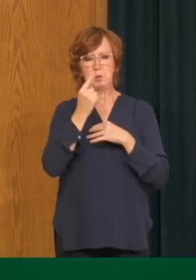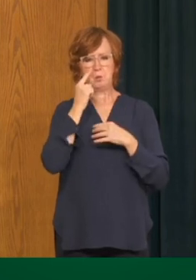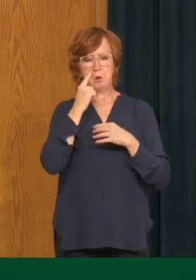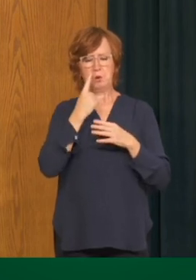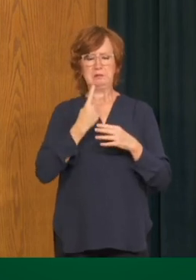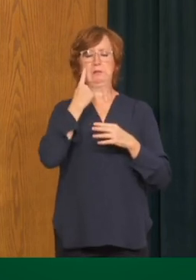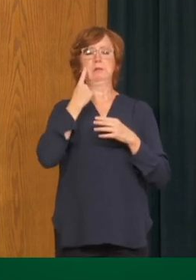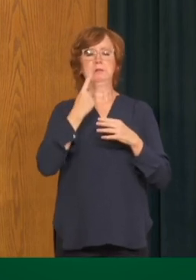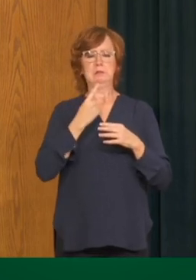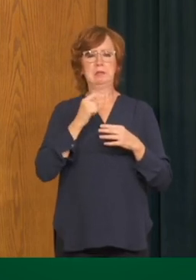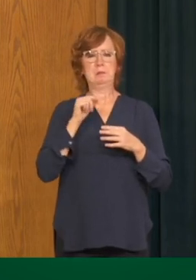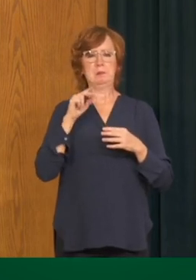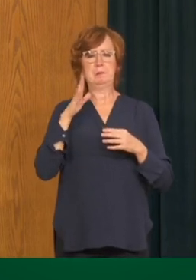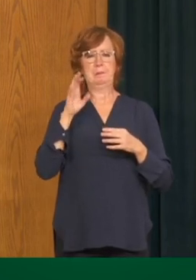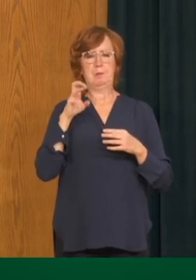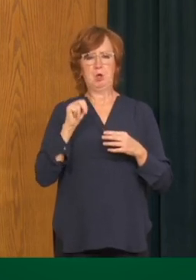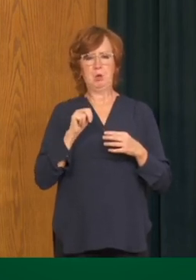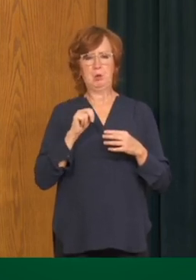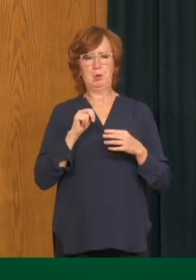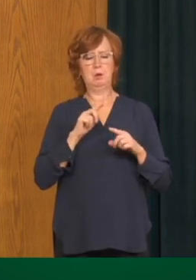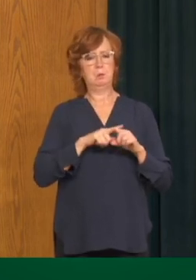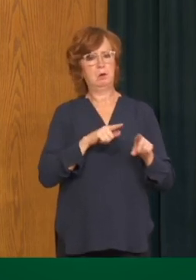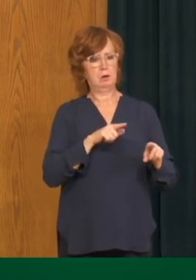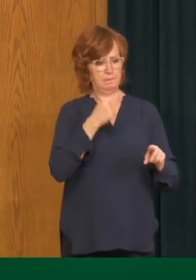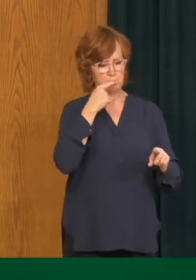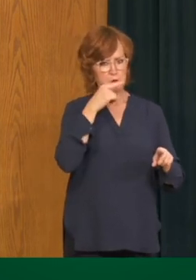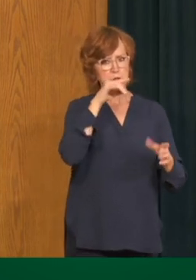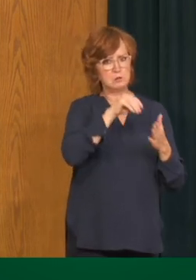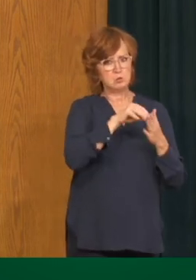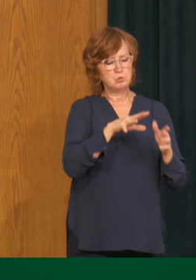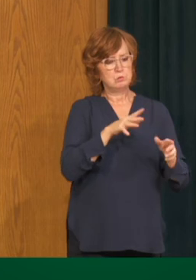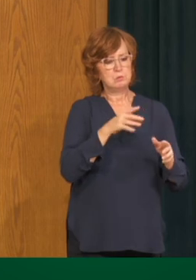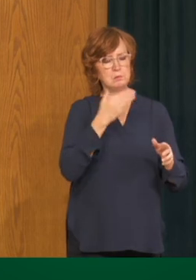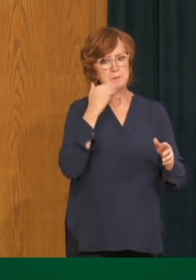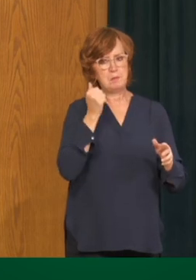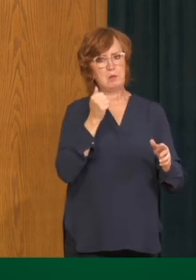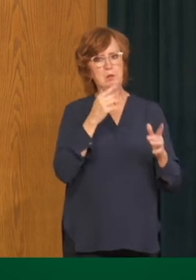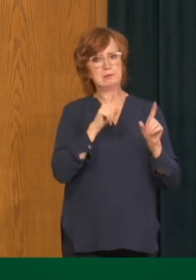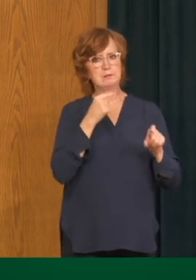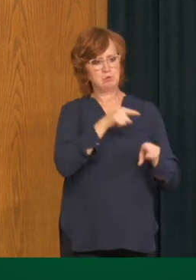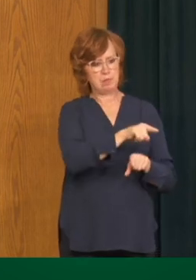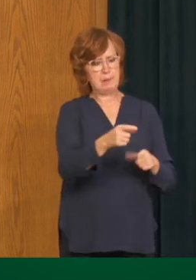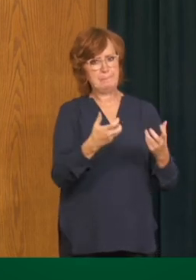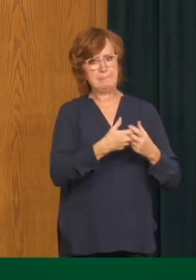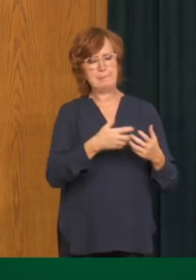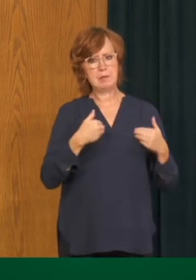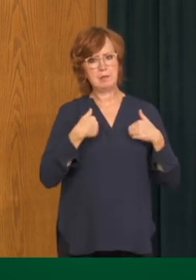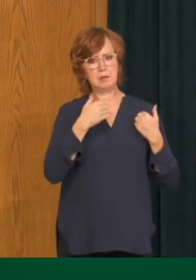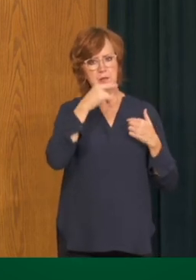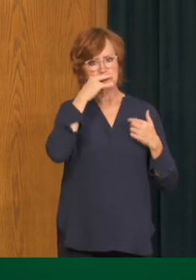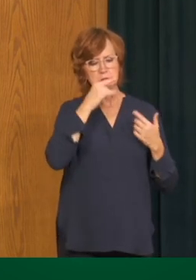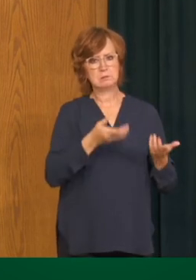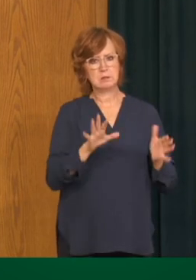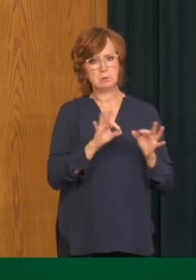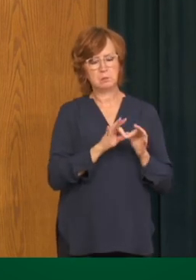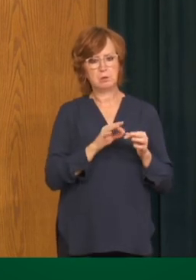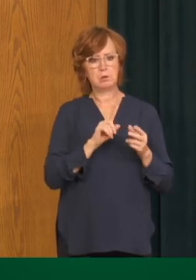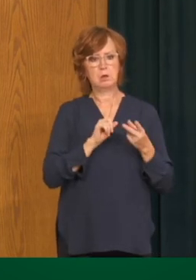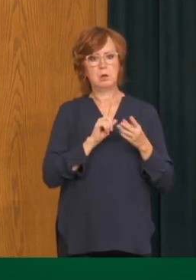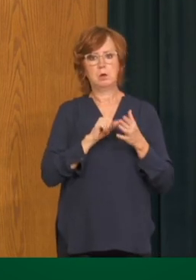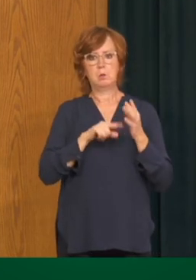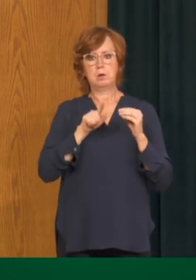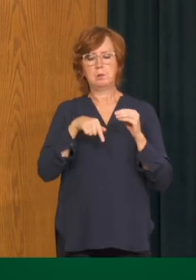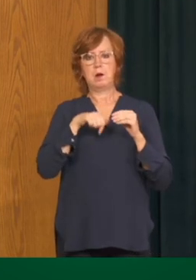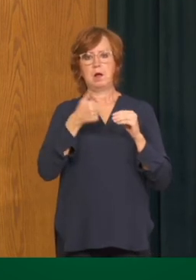particular, students that are of younger age, as well as looking at some of the science around pool testing,